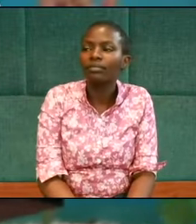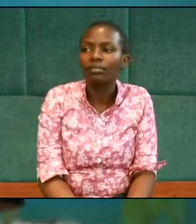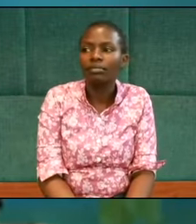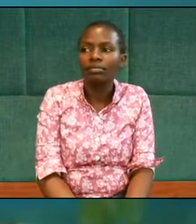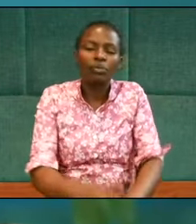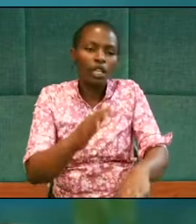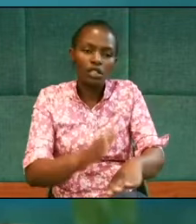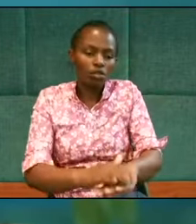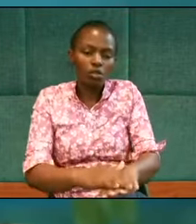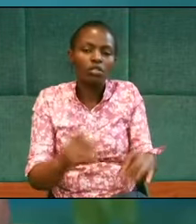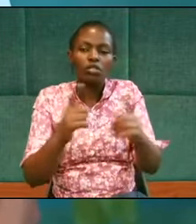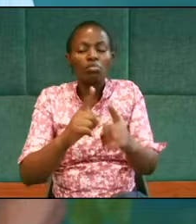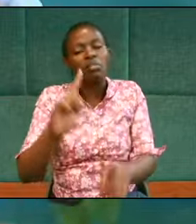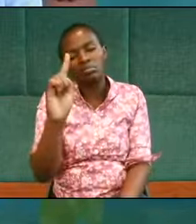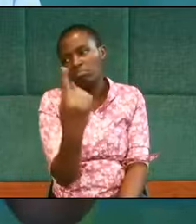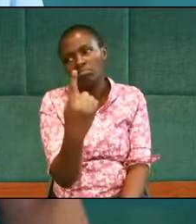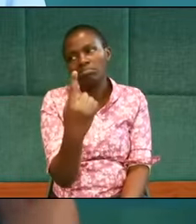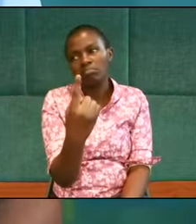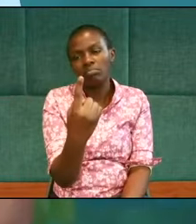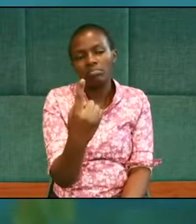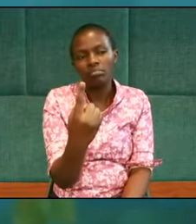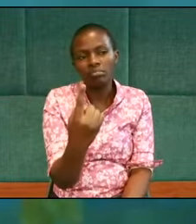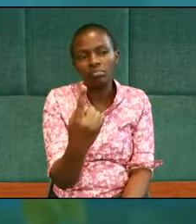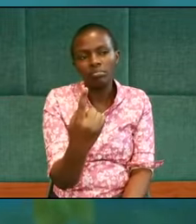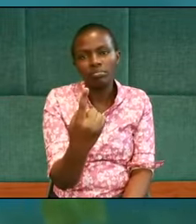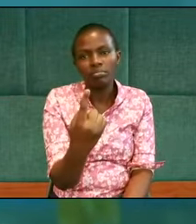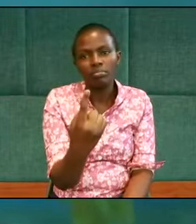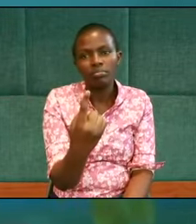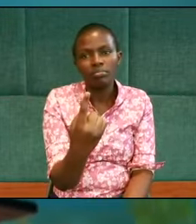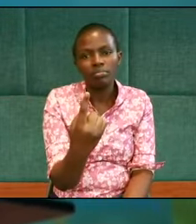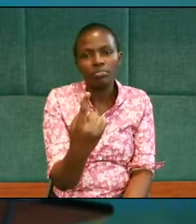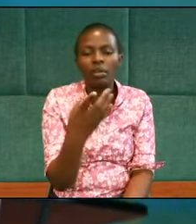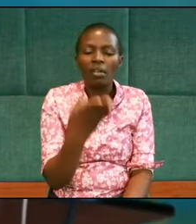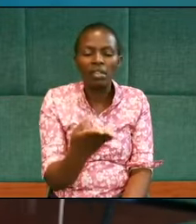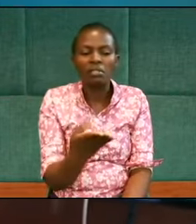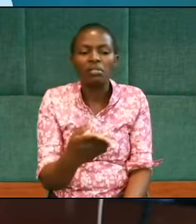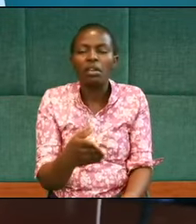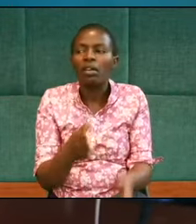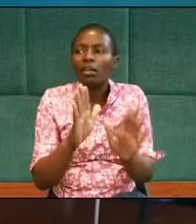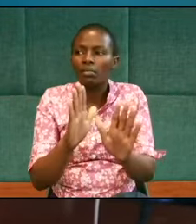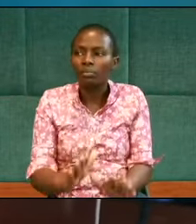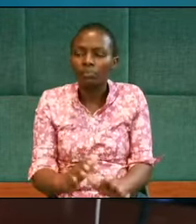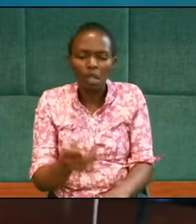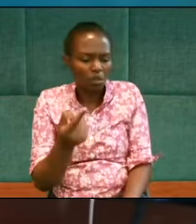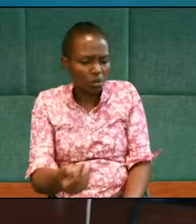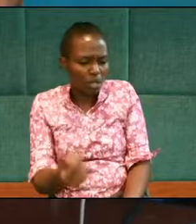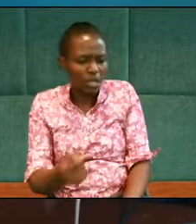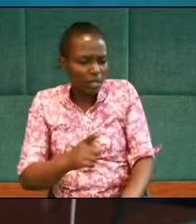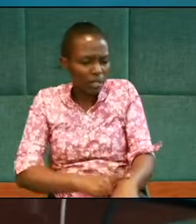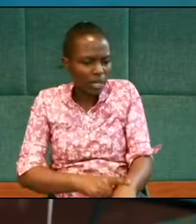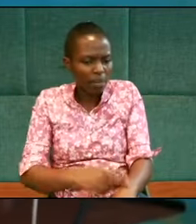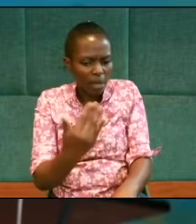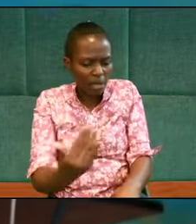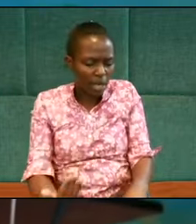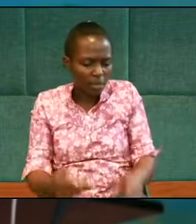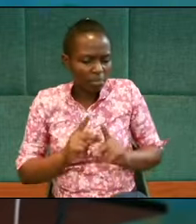It's good to be single. I want to make that point very clear. Today, when young people are not